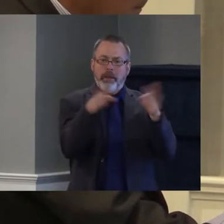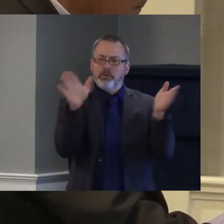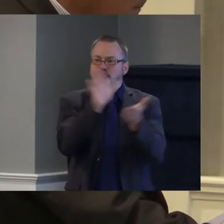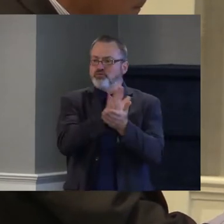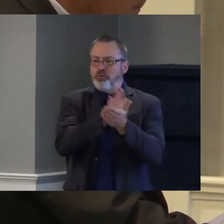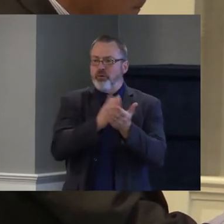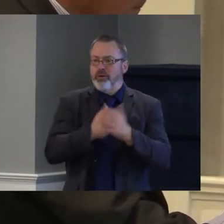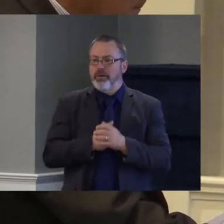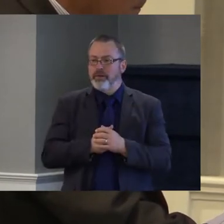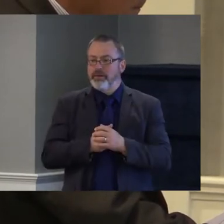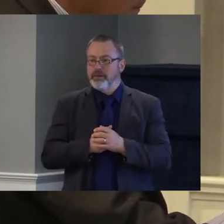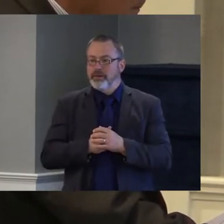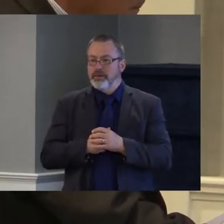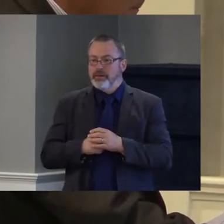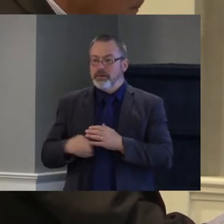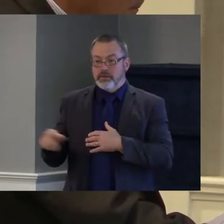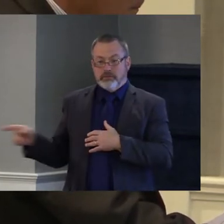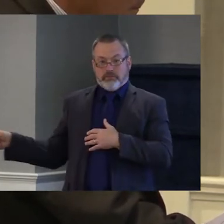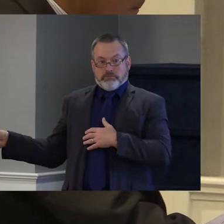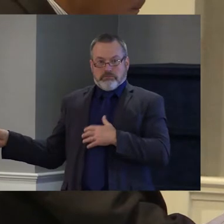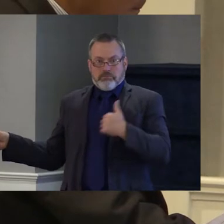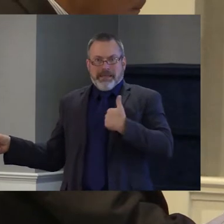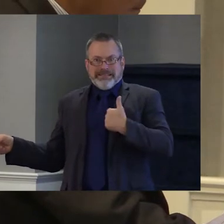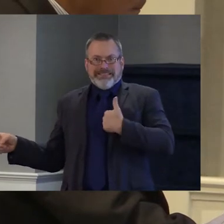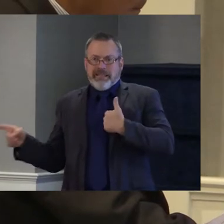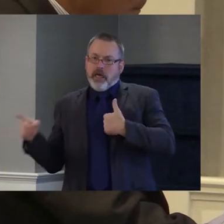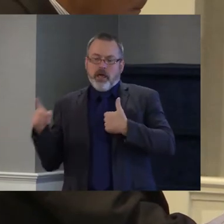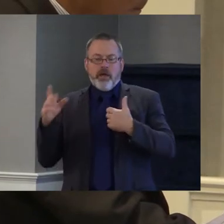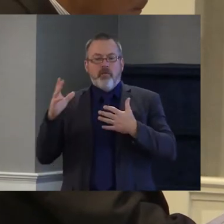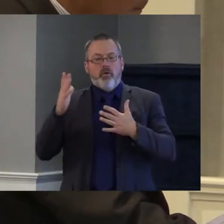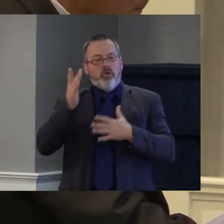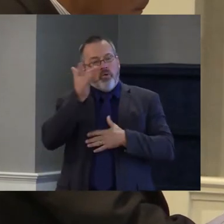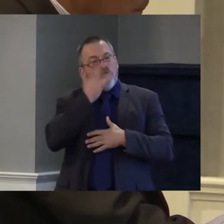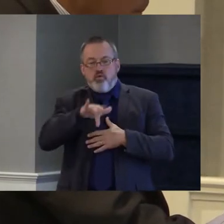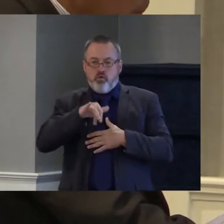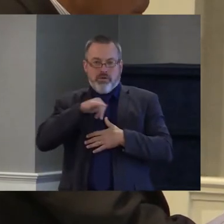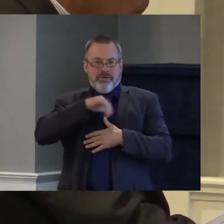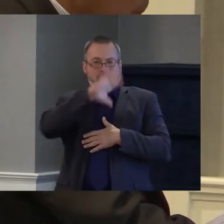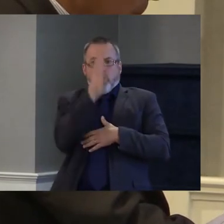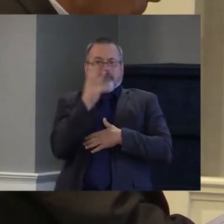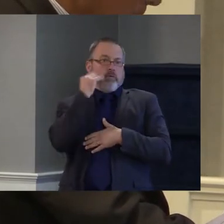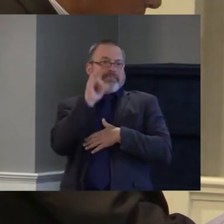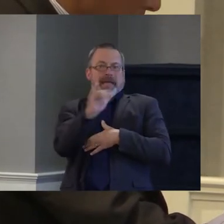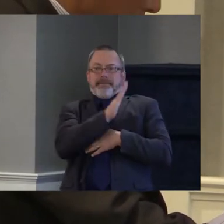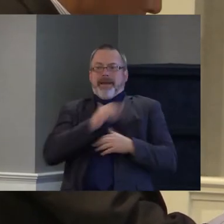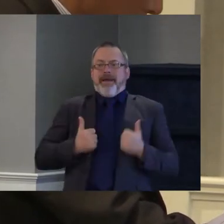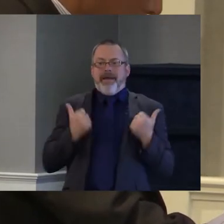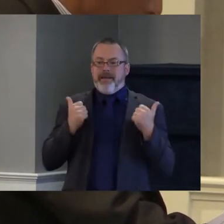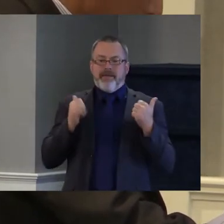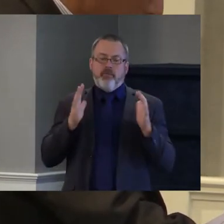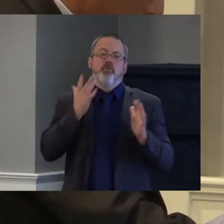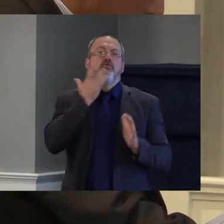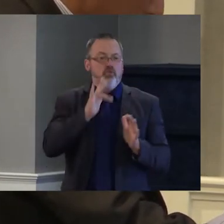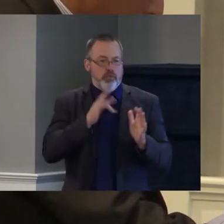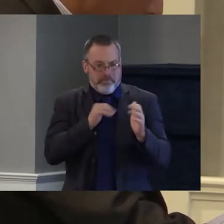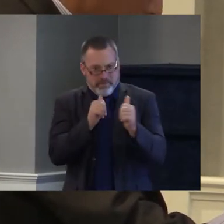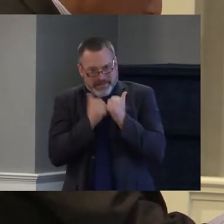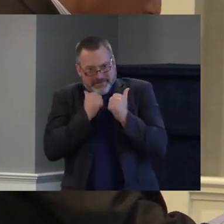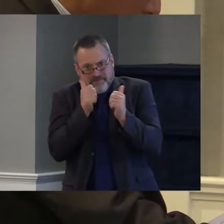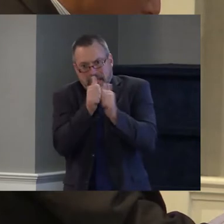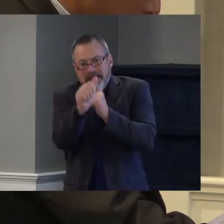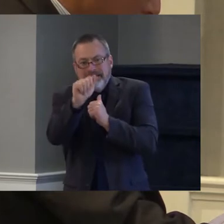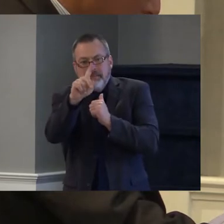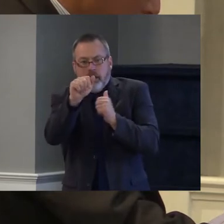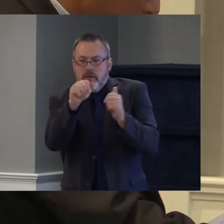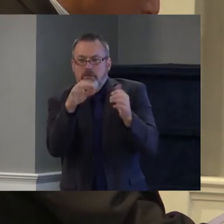in a world transformed. I was able to attend public school with accommodations where I excelled, later